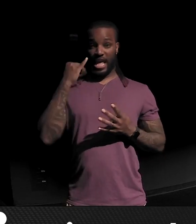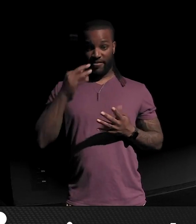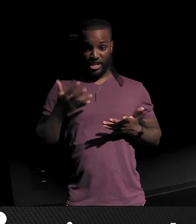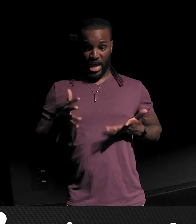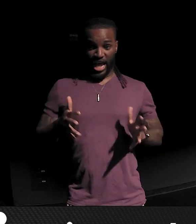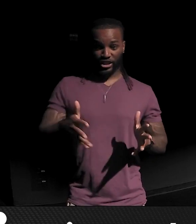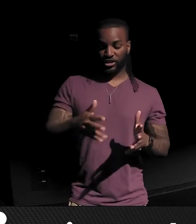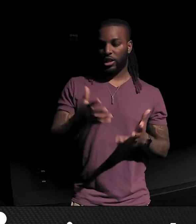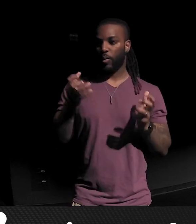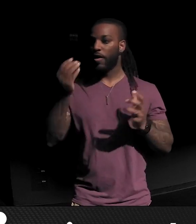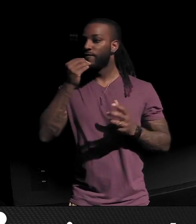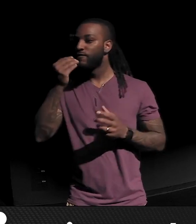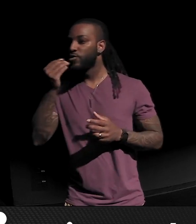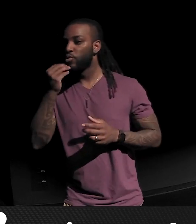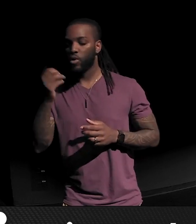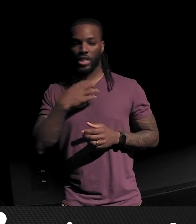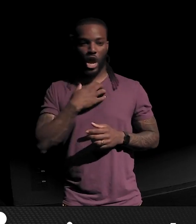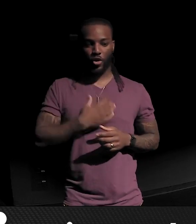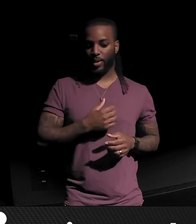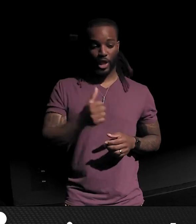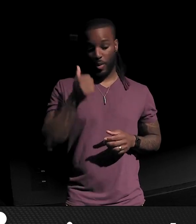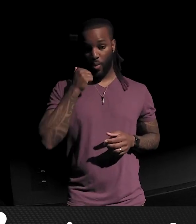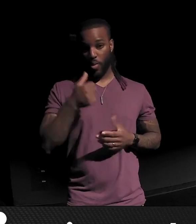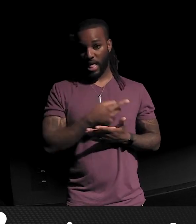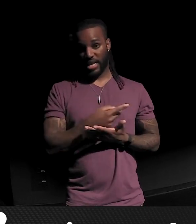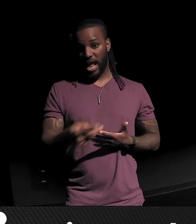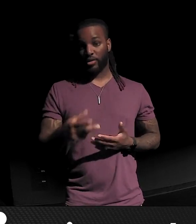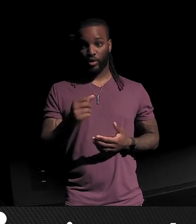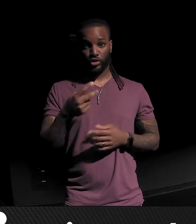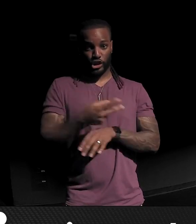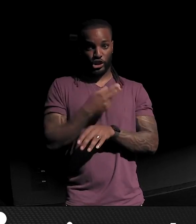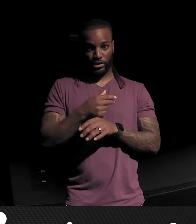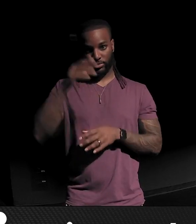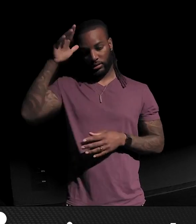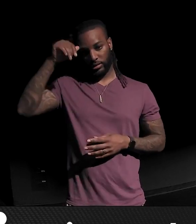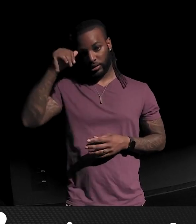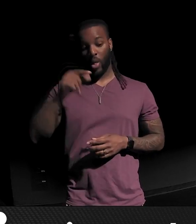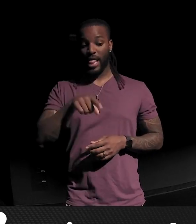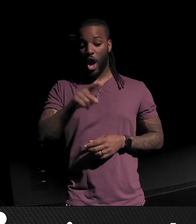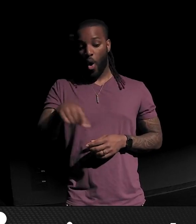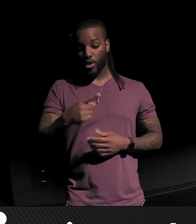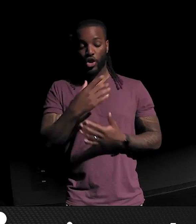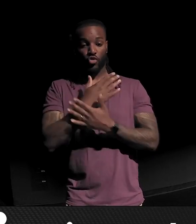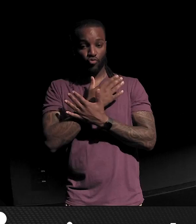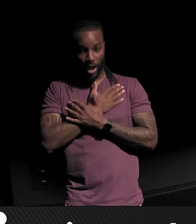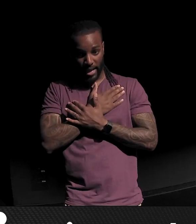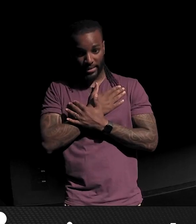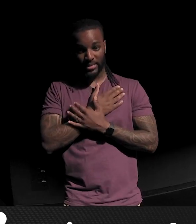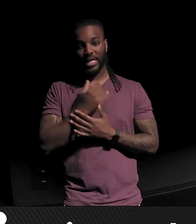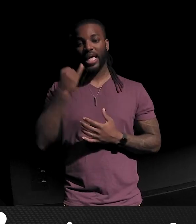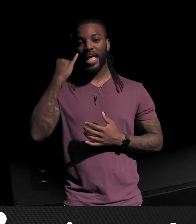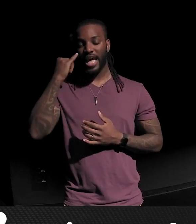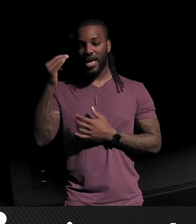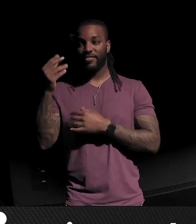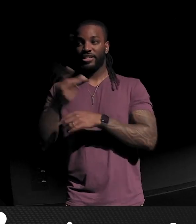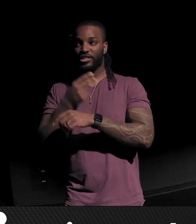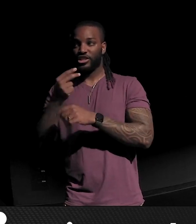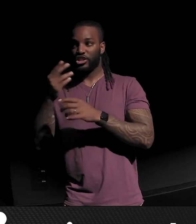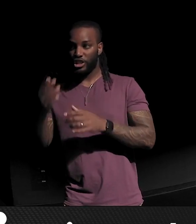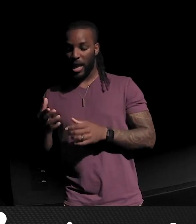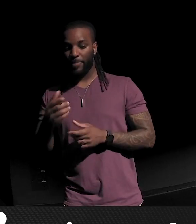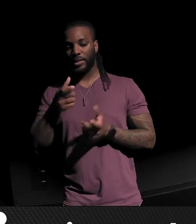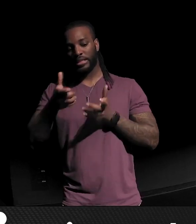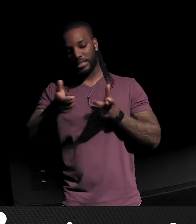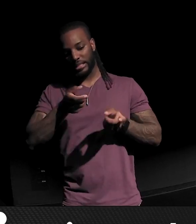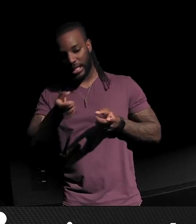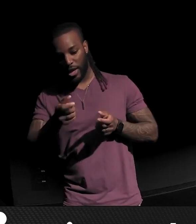food or they're hungry, they won't lie down. So rest only happens because our shepherd will deal with our fear and our friction and our